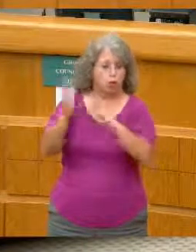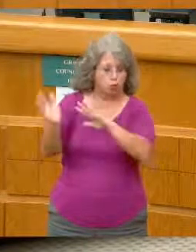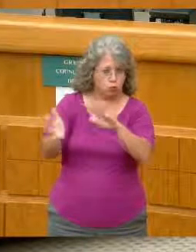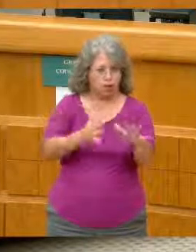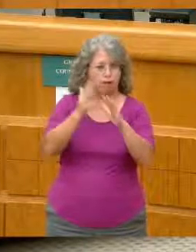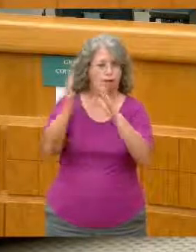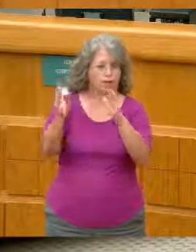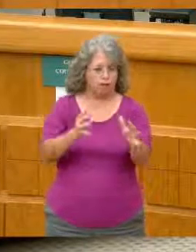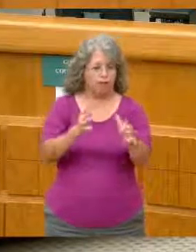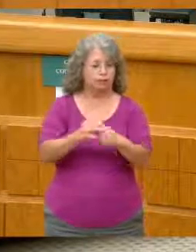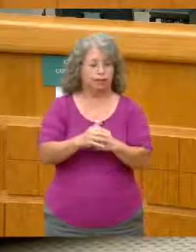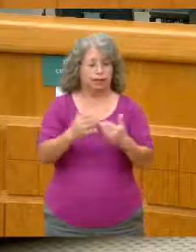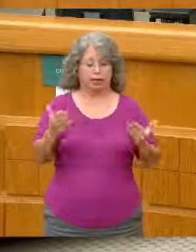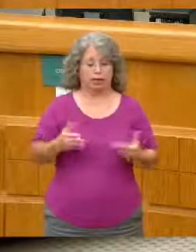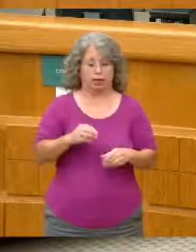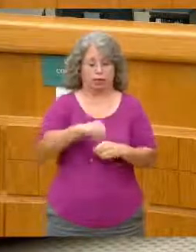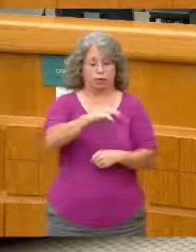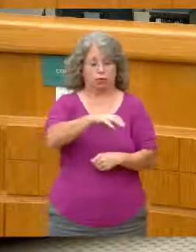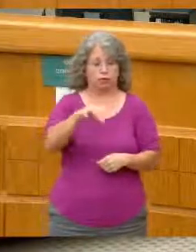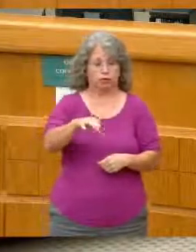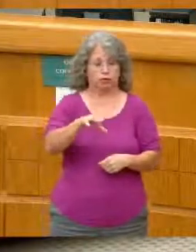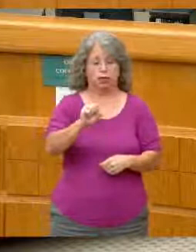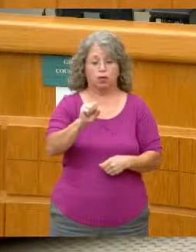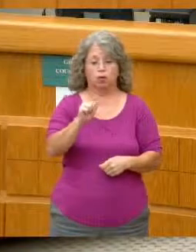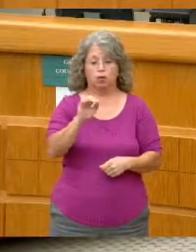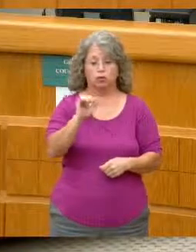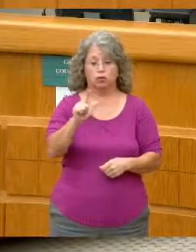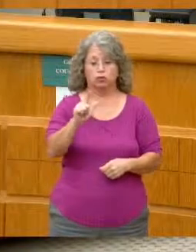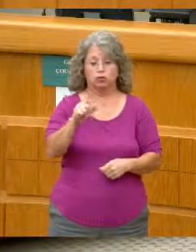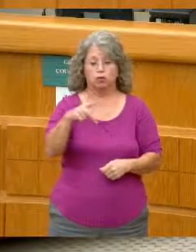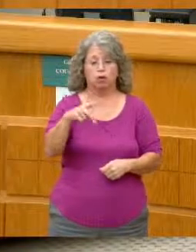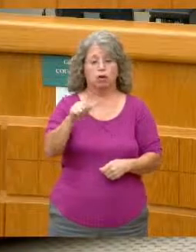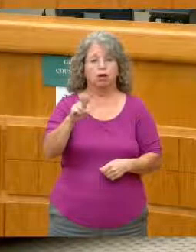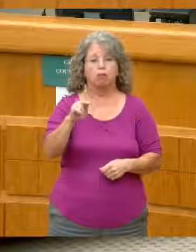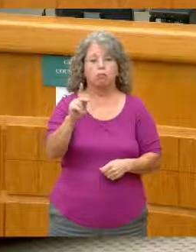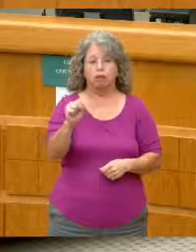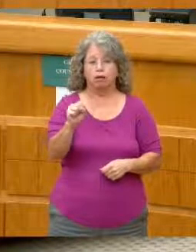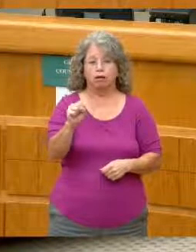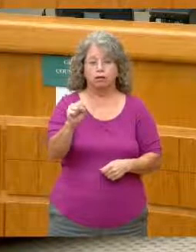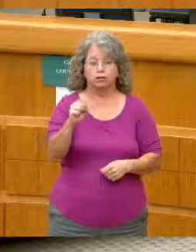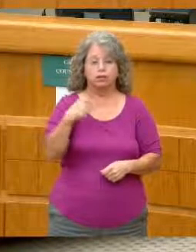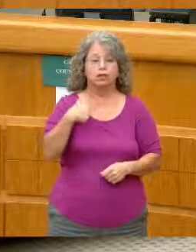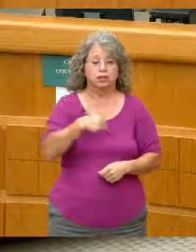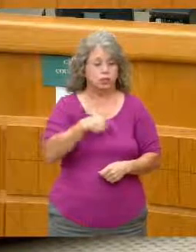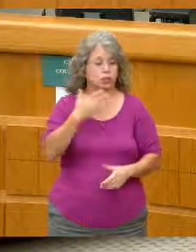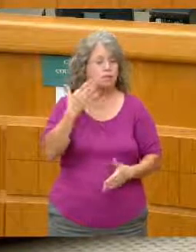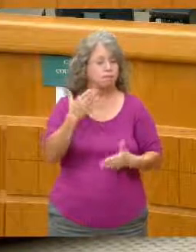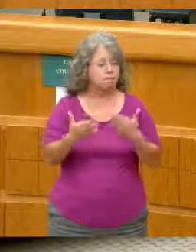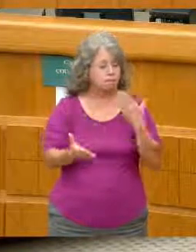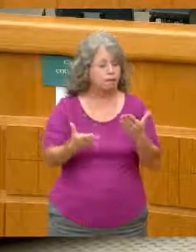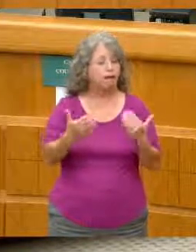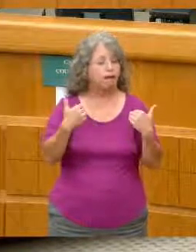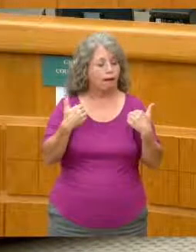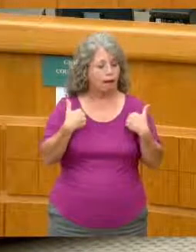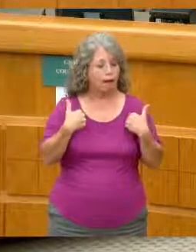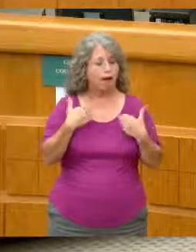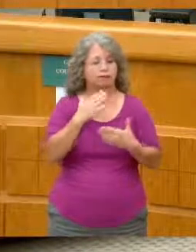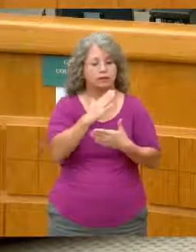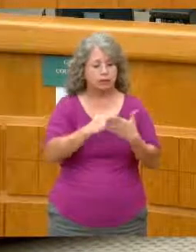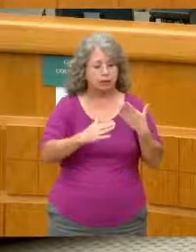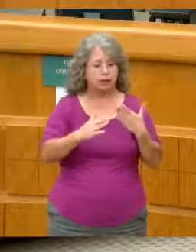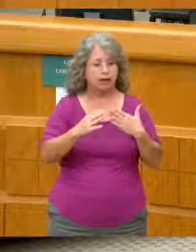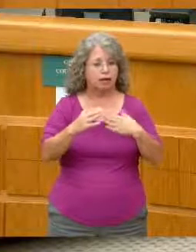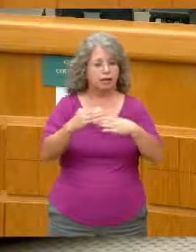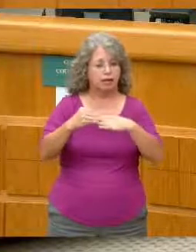storm. But here in Corpus Christi, and particularly in our coastal parks, we may experience any number